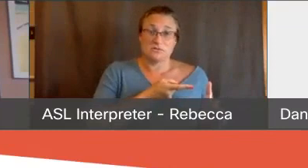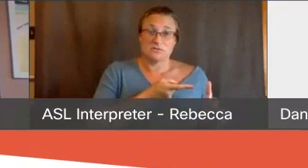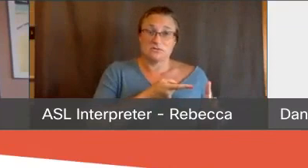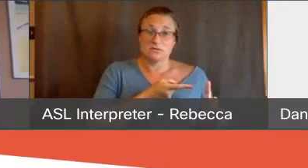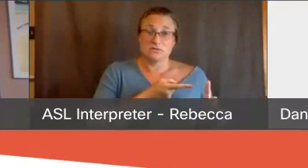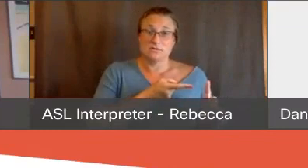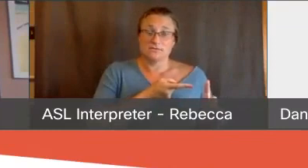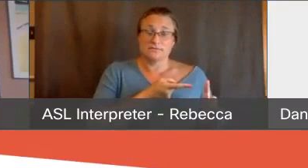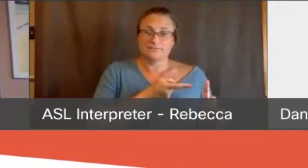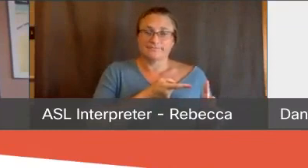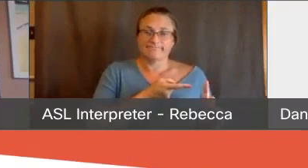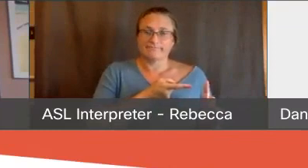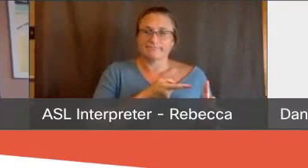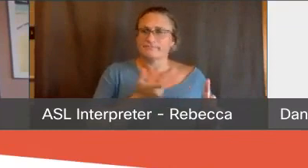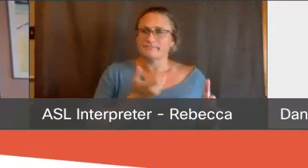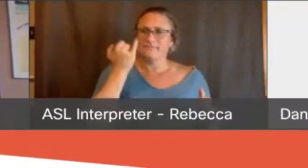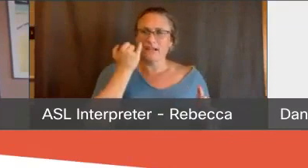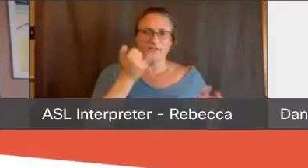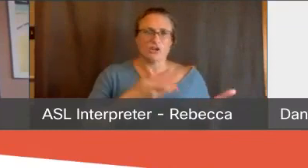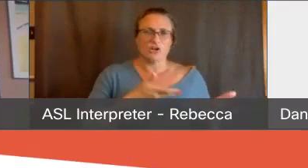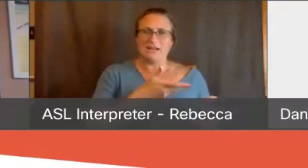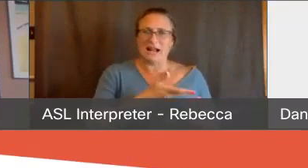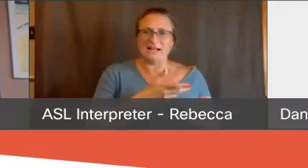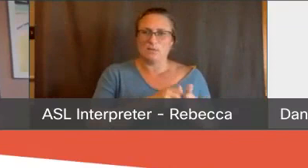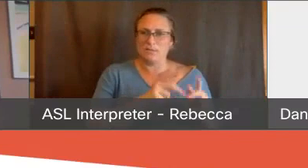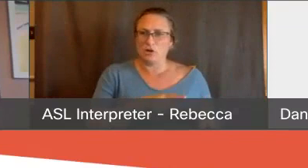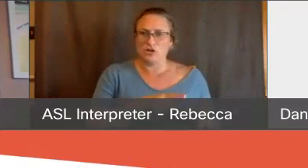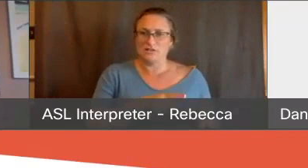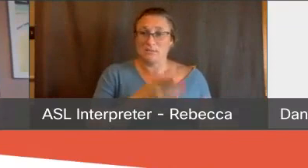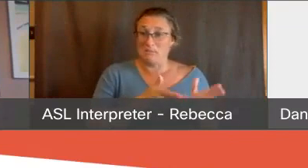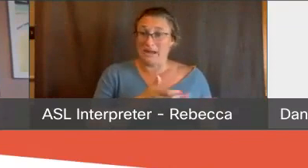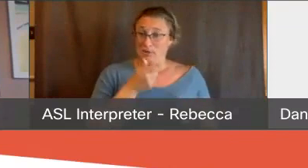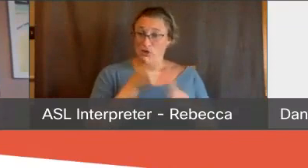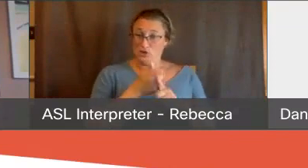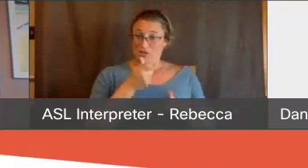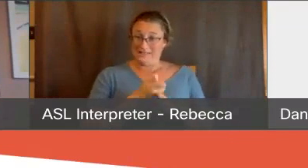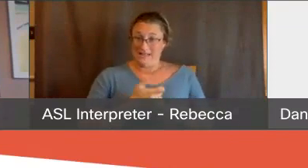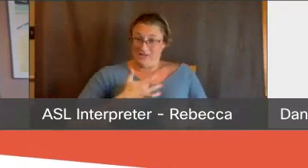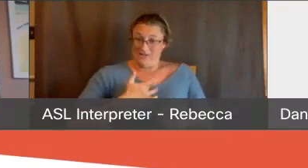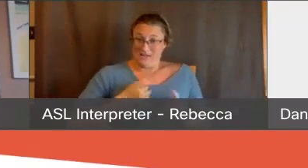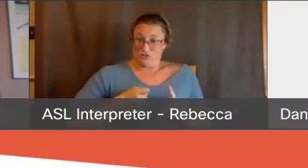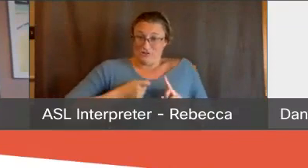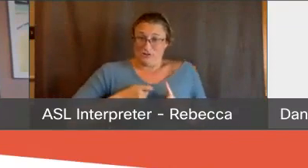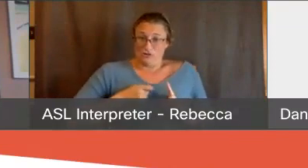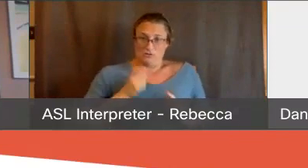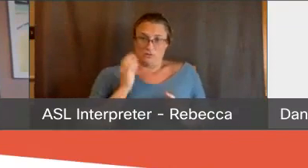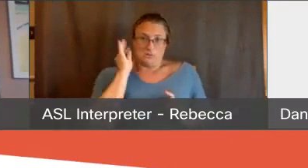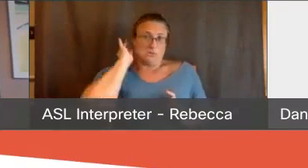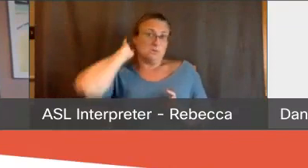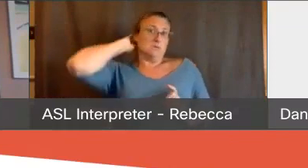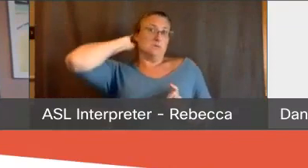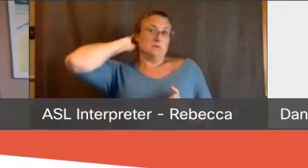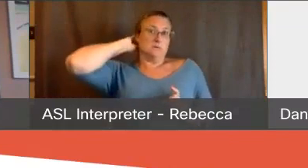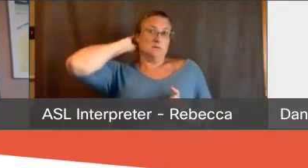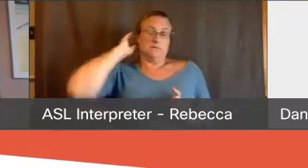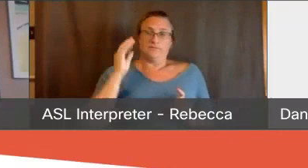if you're interacting with someone, whether it's yourself that feels triggered, if you feel like you're kind of going back into that back part of your brain, you're going into survival, you can sense